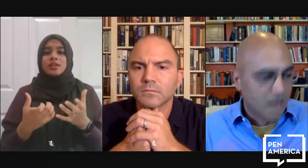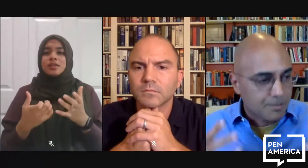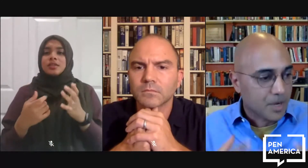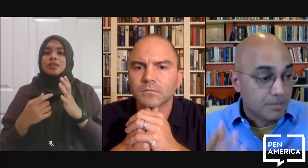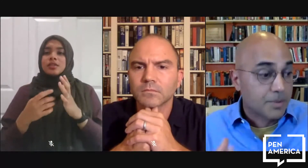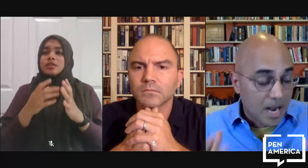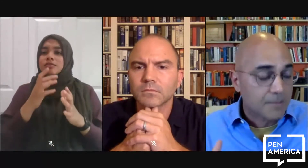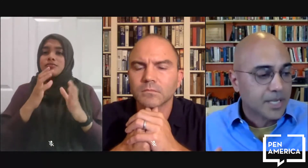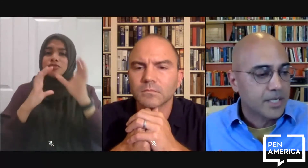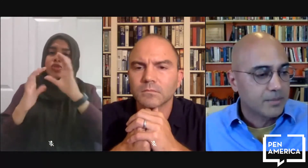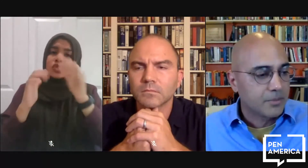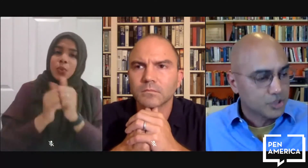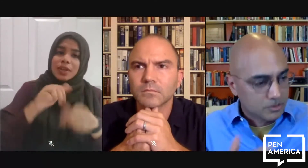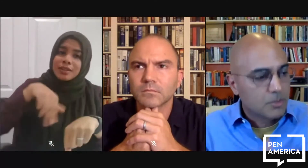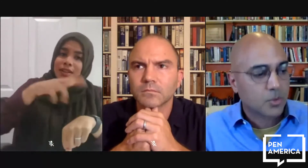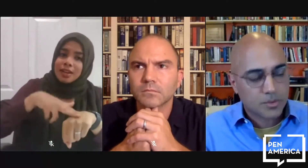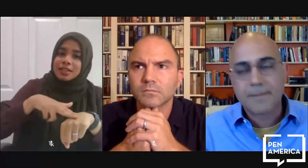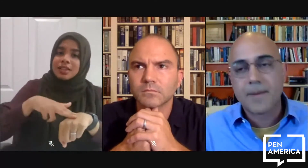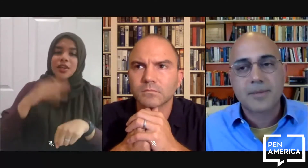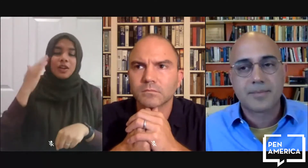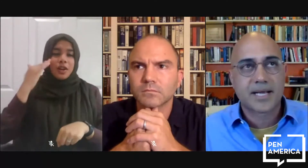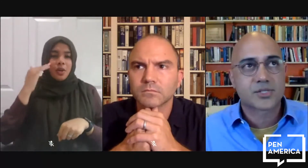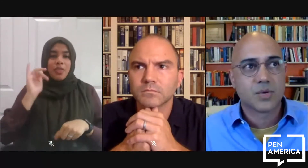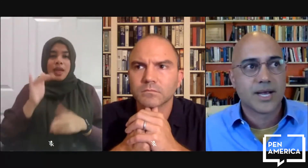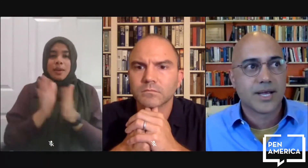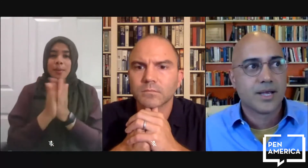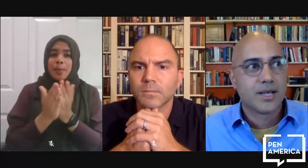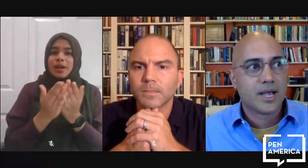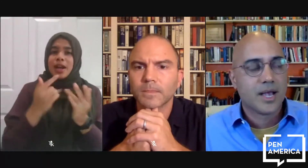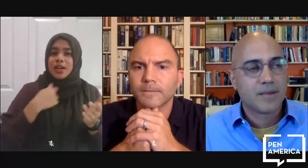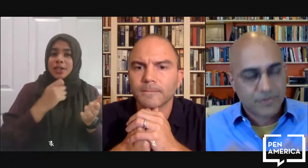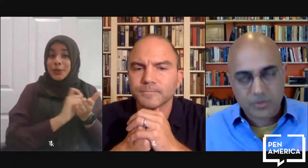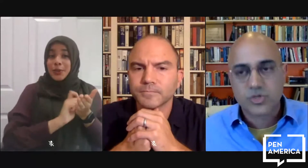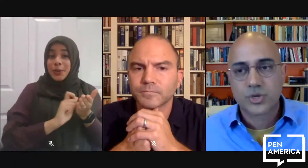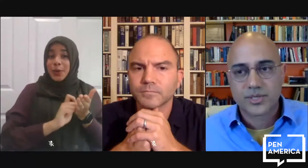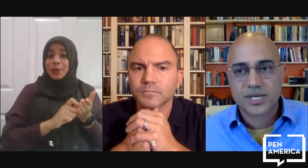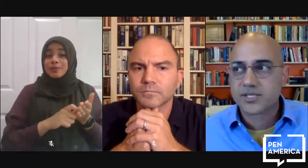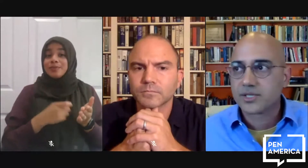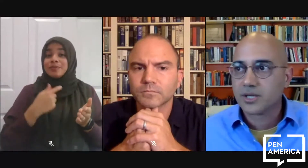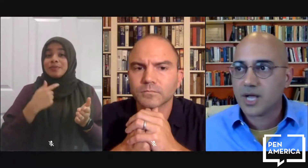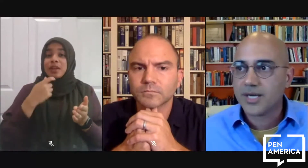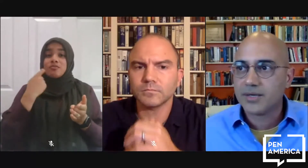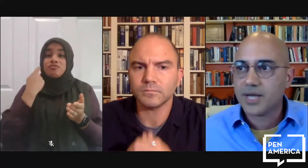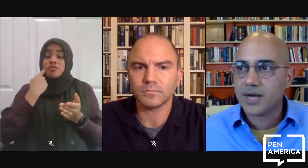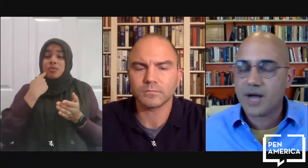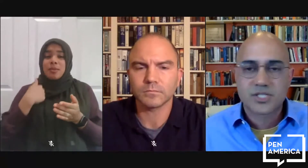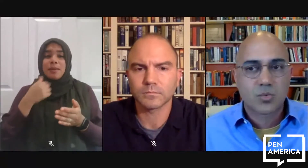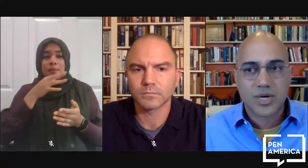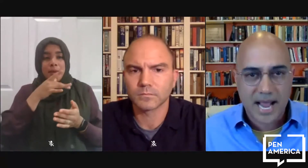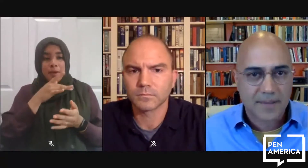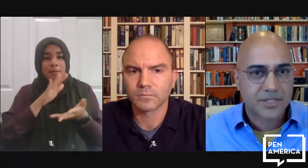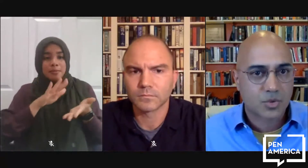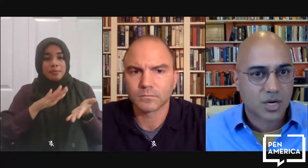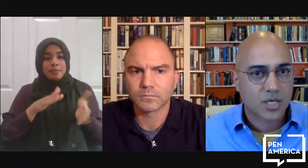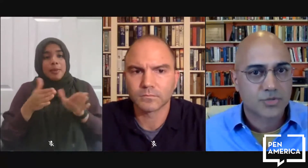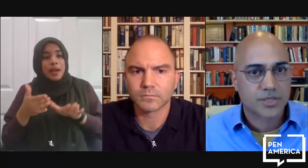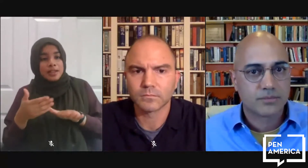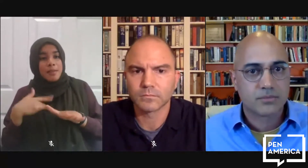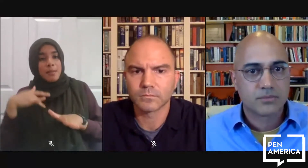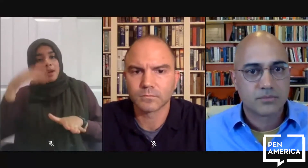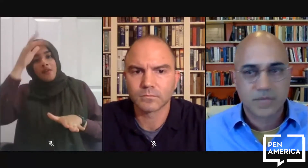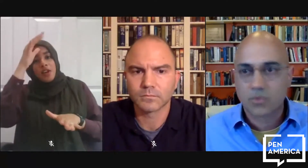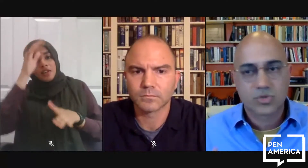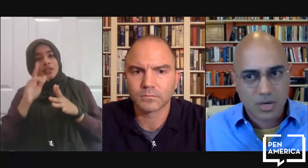a complicated emotional moment where my mom had passed away and my father was showing signs of decline, and obviously what had happened to our